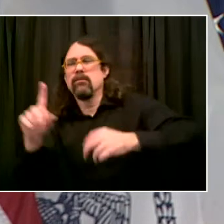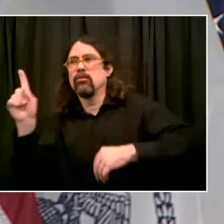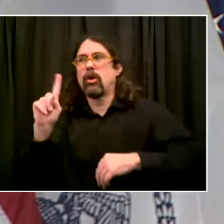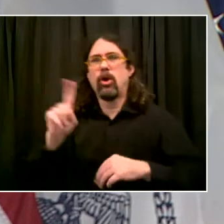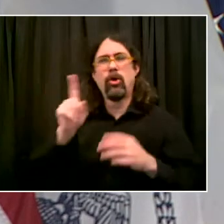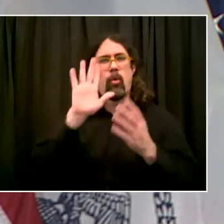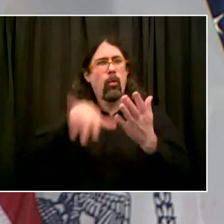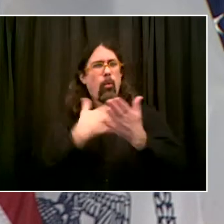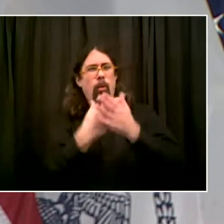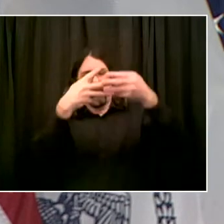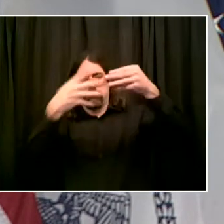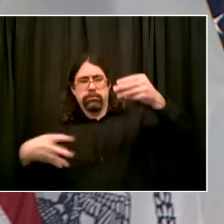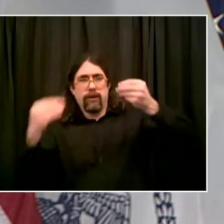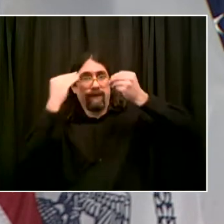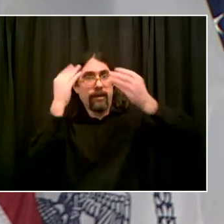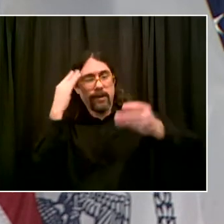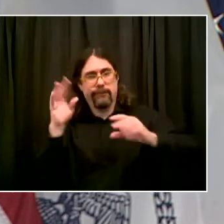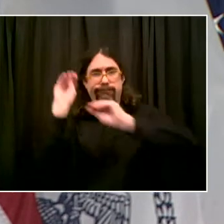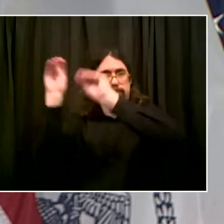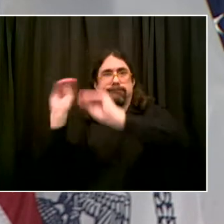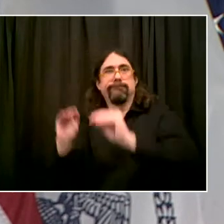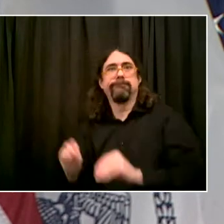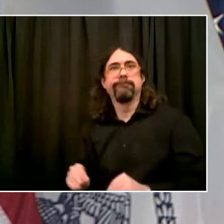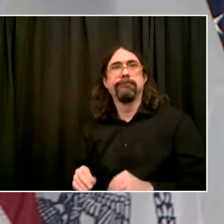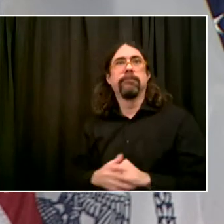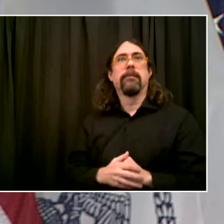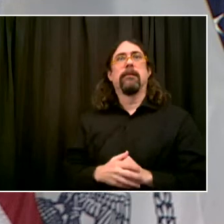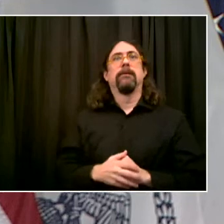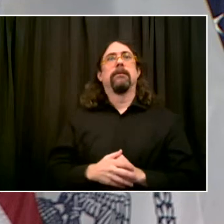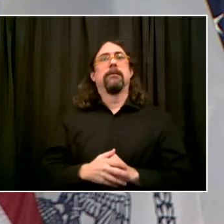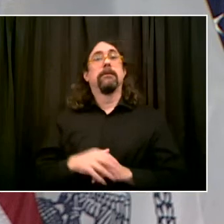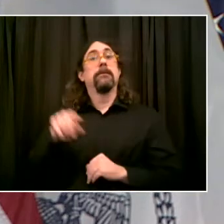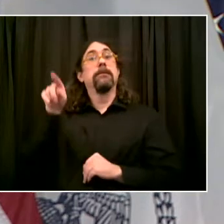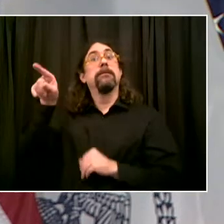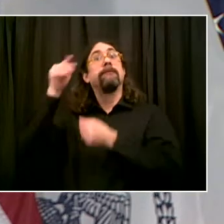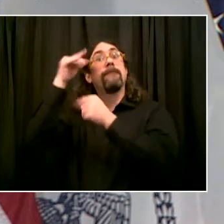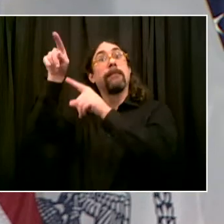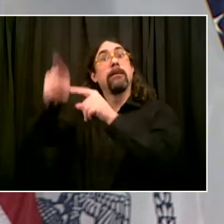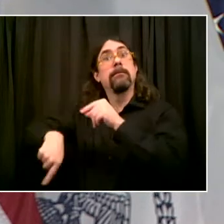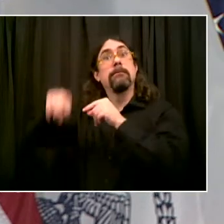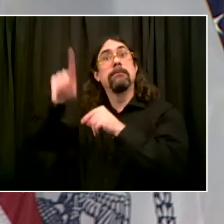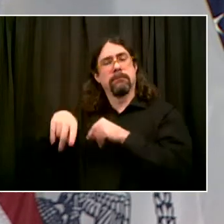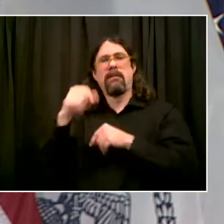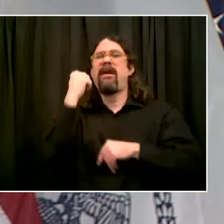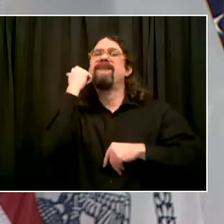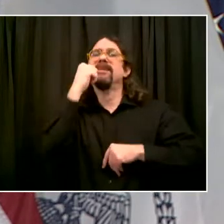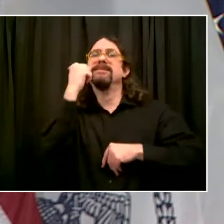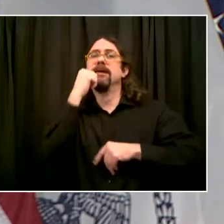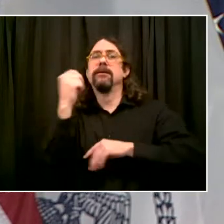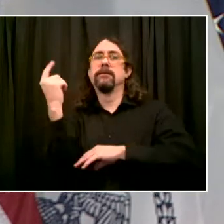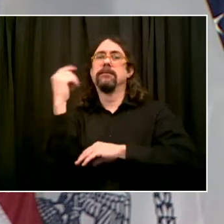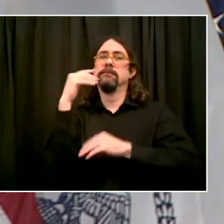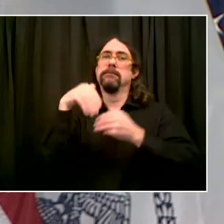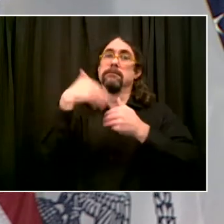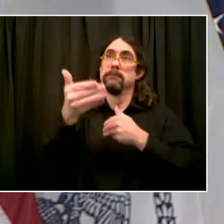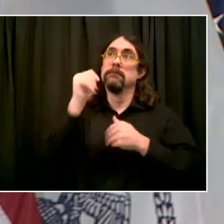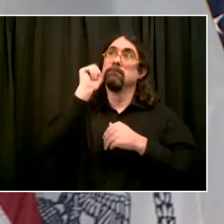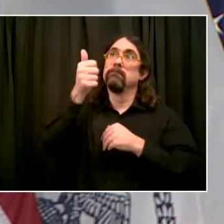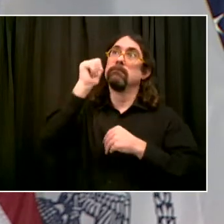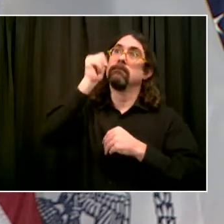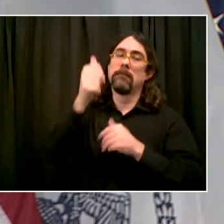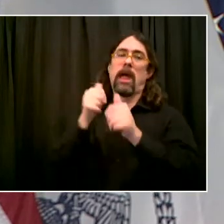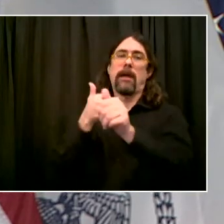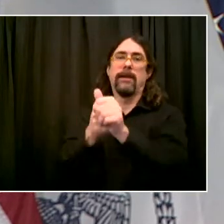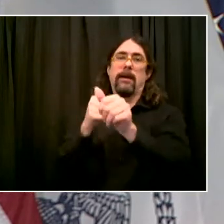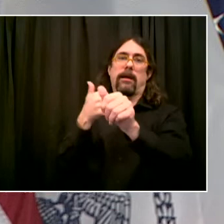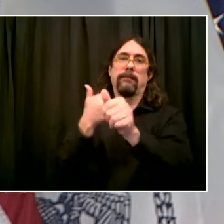daily. We also have a fundamental problem of many people who have gotten vaccinated have not